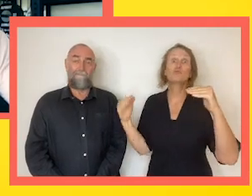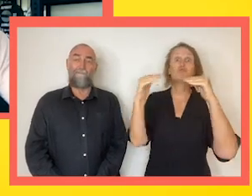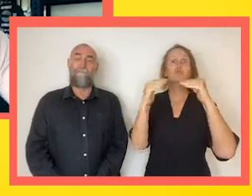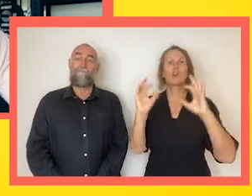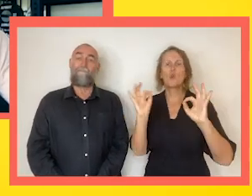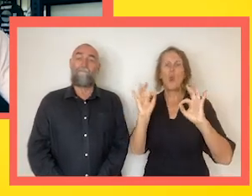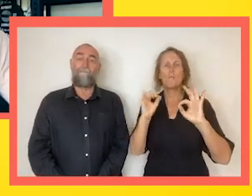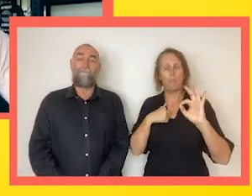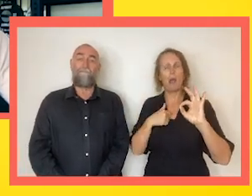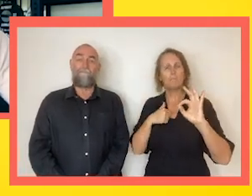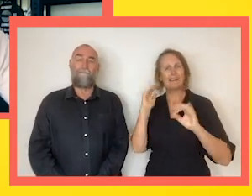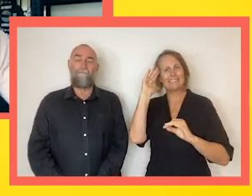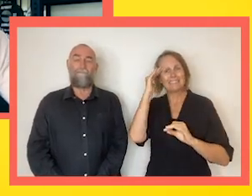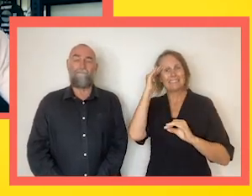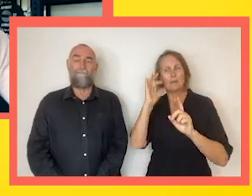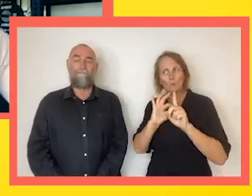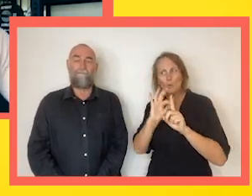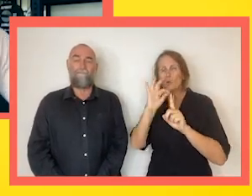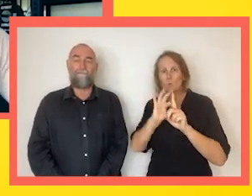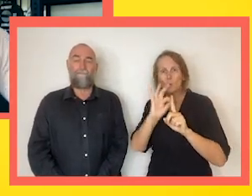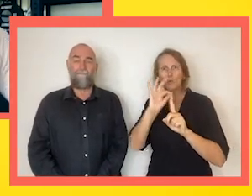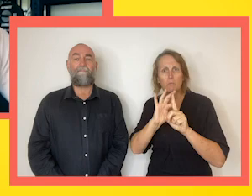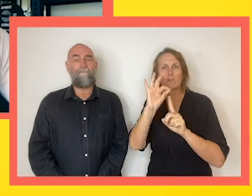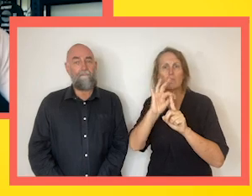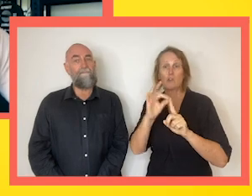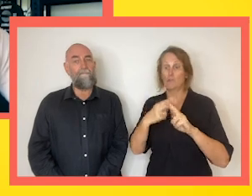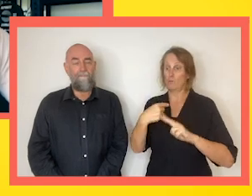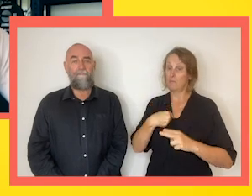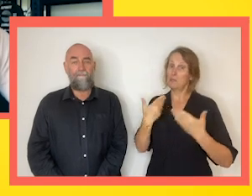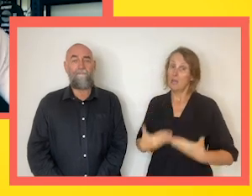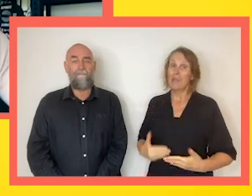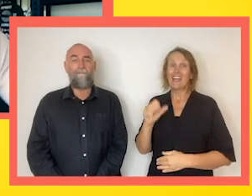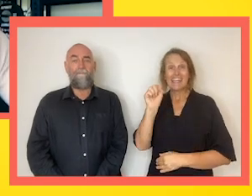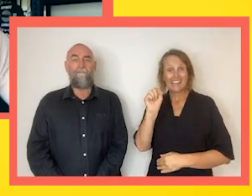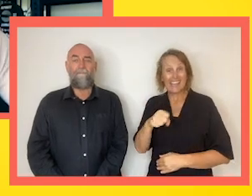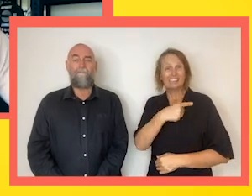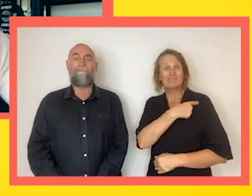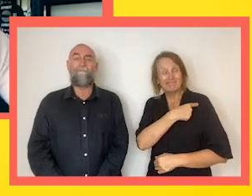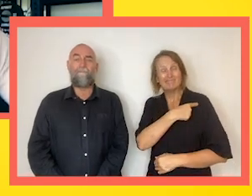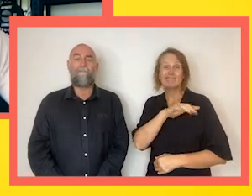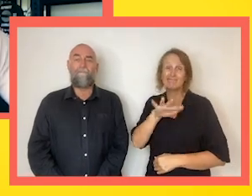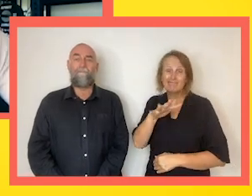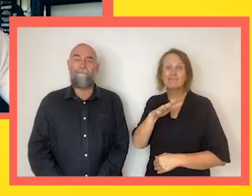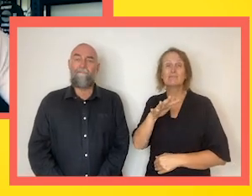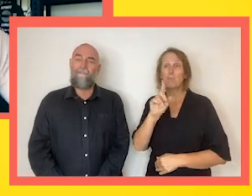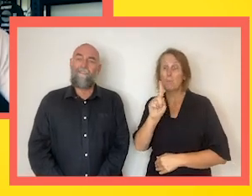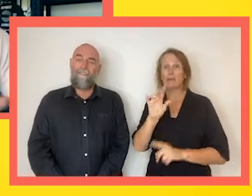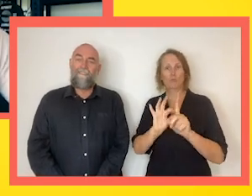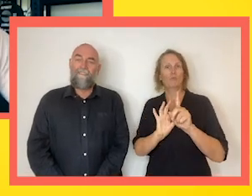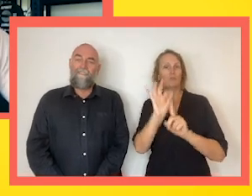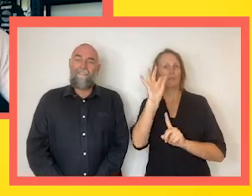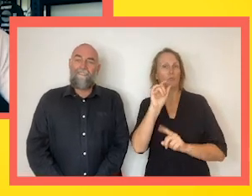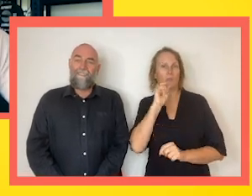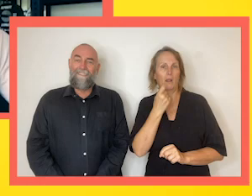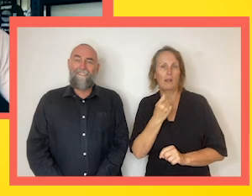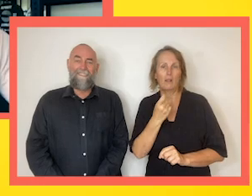game, but I was getting there. So for me personally, set back a little bit at the moment from what I was a couple of months ago.